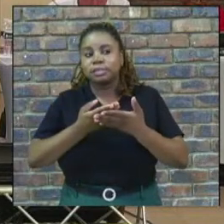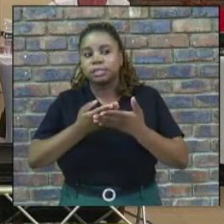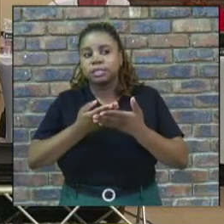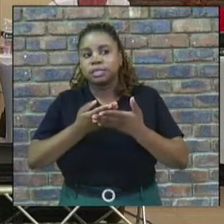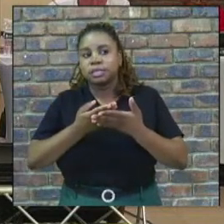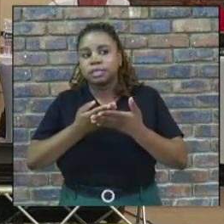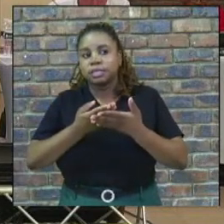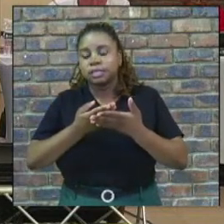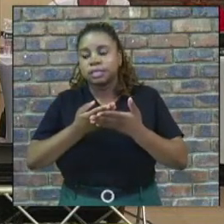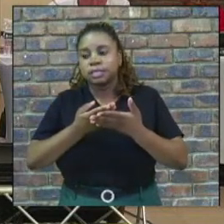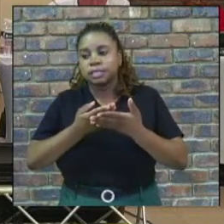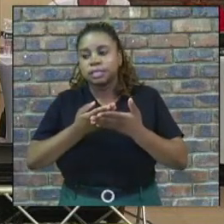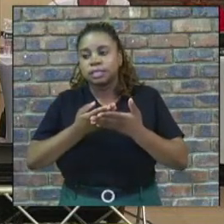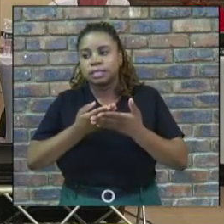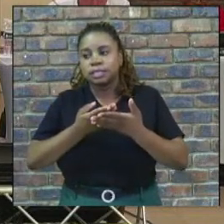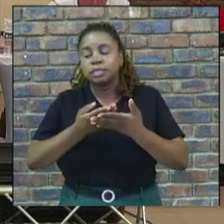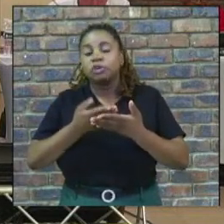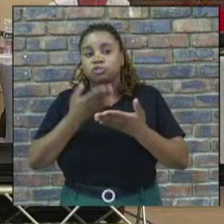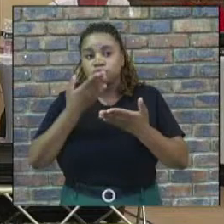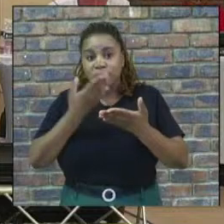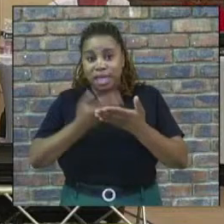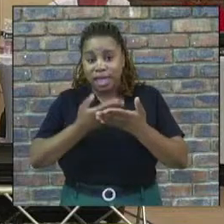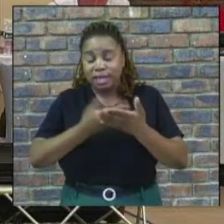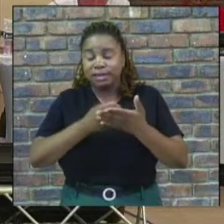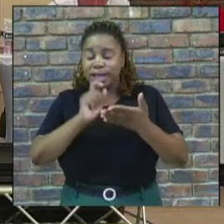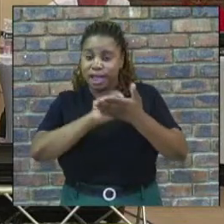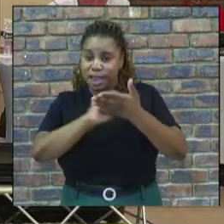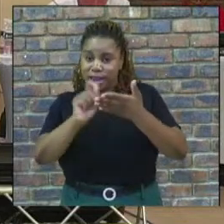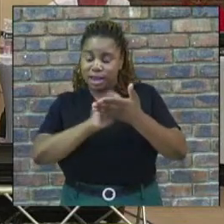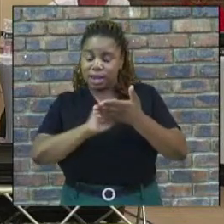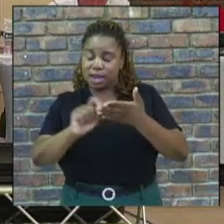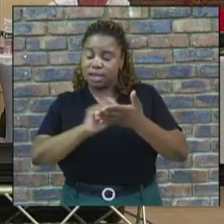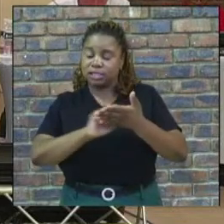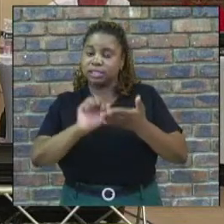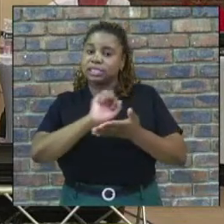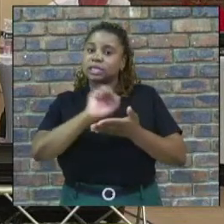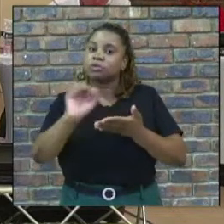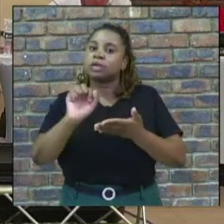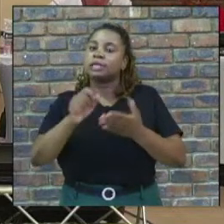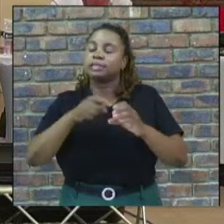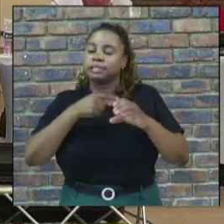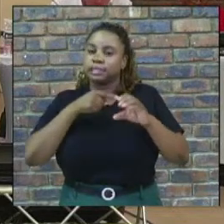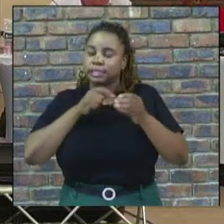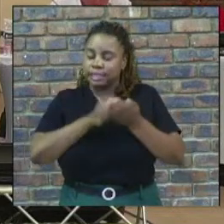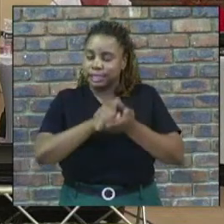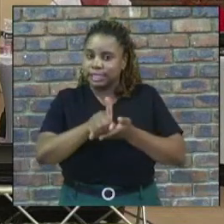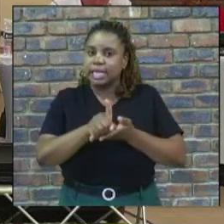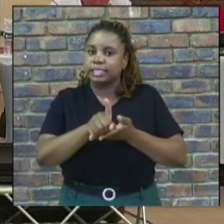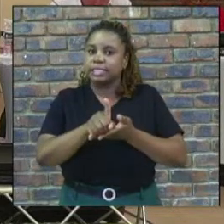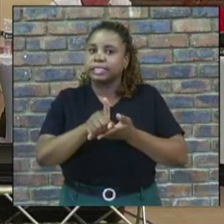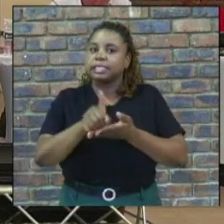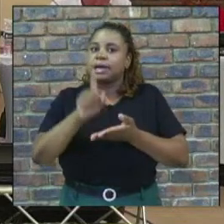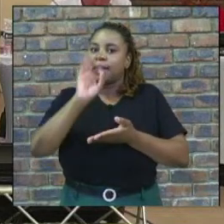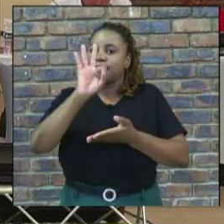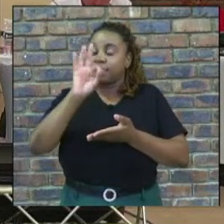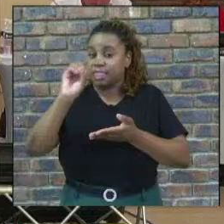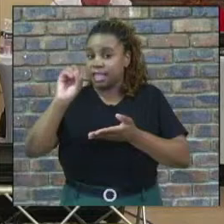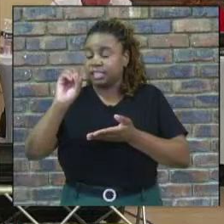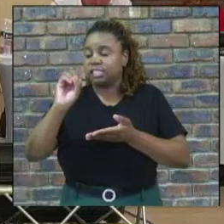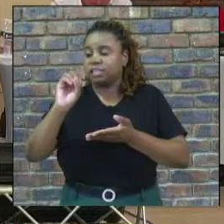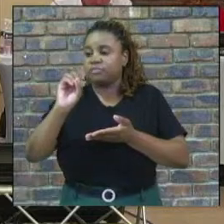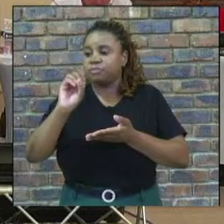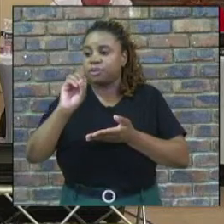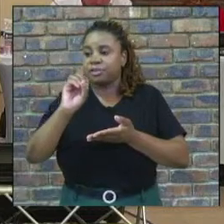until by the 20th. Then we'll give you the email address before we close the meeting.